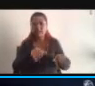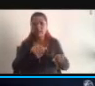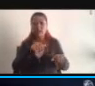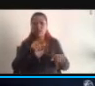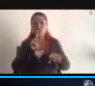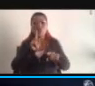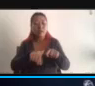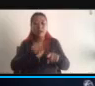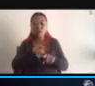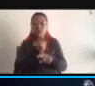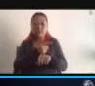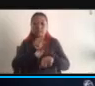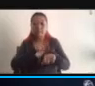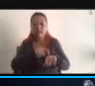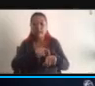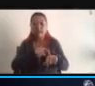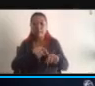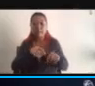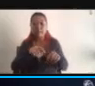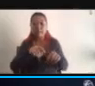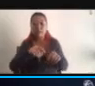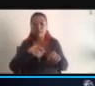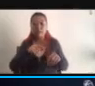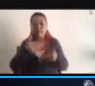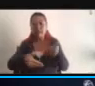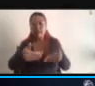just telling the person to hold still.